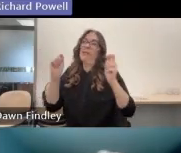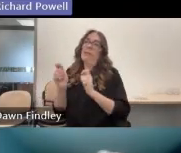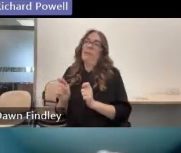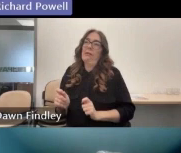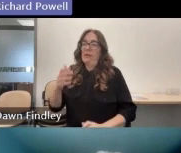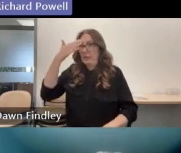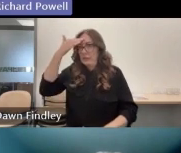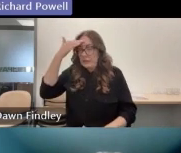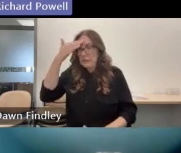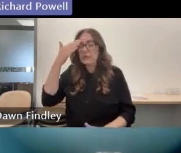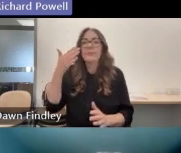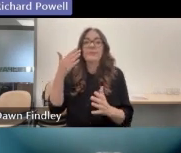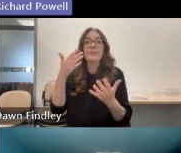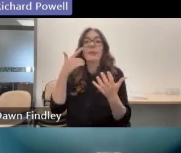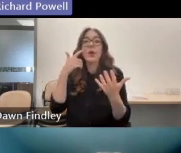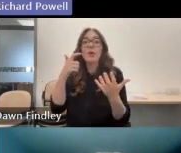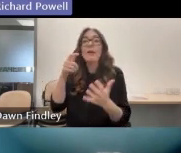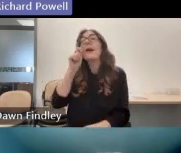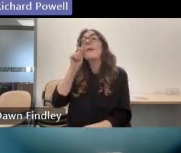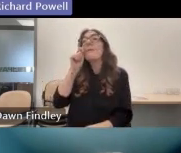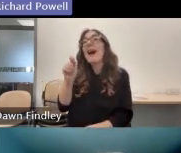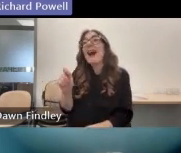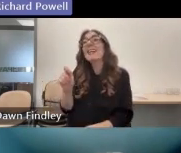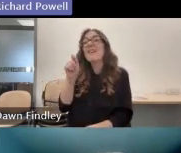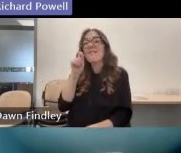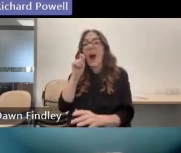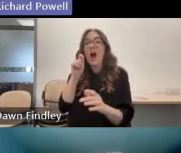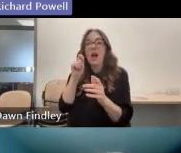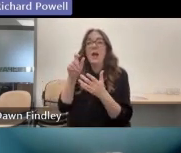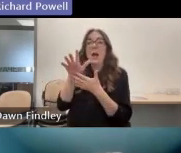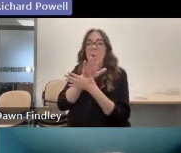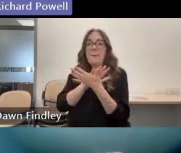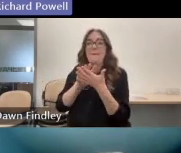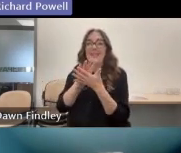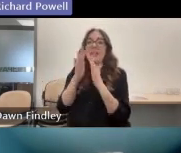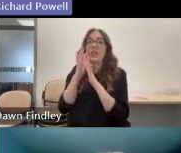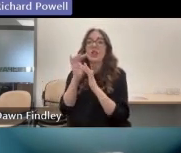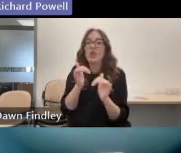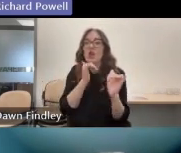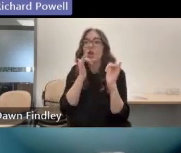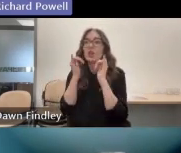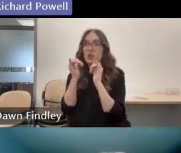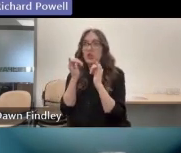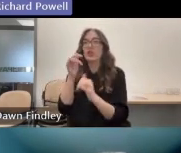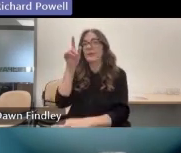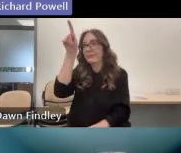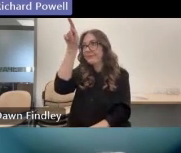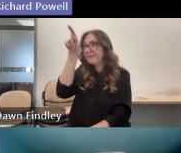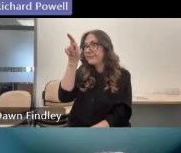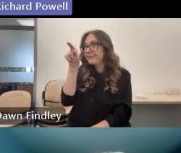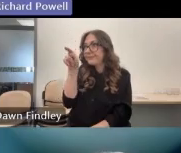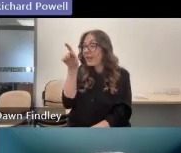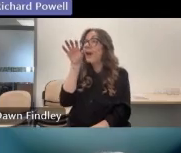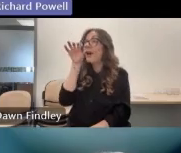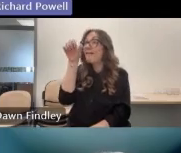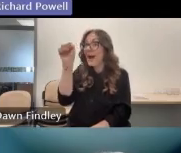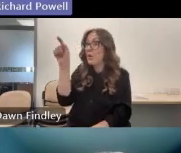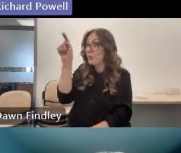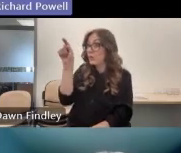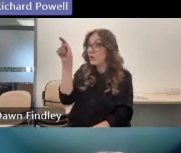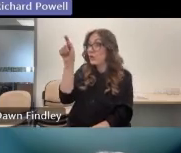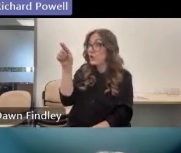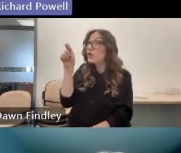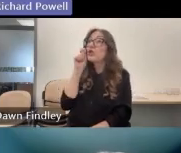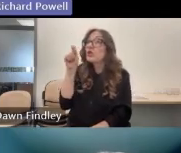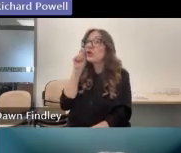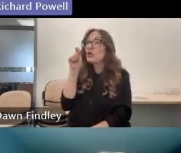Quite often there'll be a magnifying glass, so about a third of the way down my phone screen on the right hand side there's a magnifying glass that I can tap,